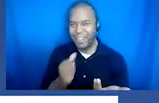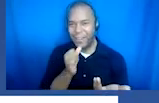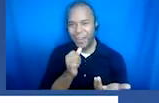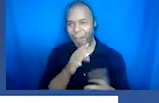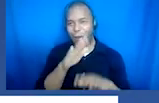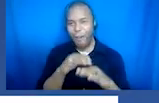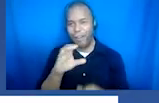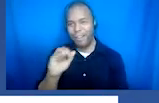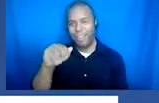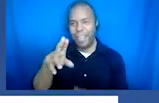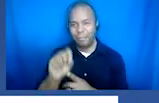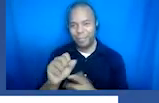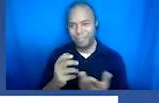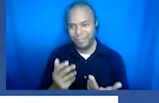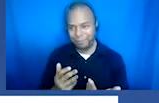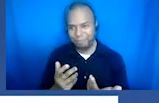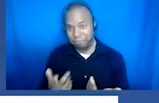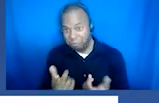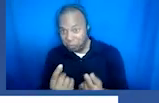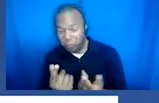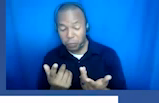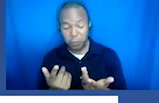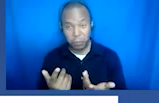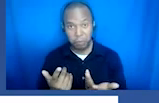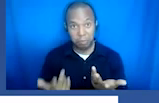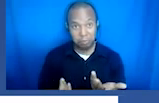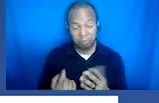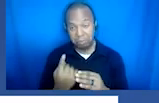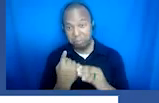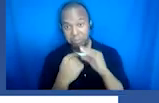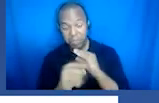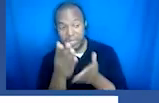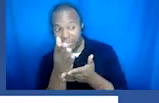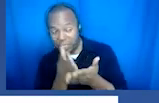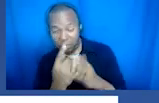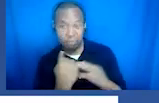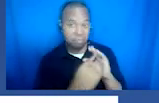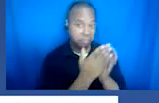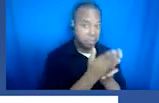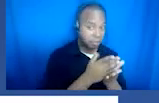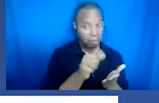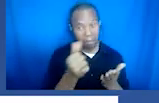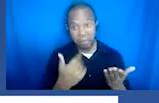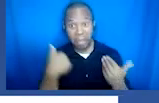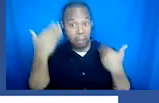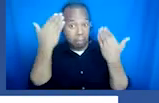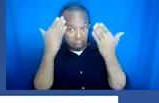either about what do you do? Do you want to message them separately? Do you just curtail your messages to a certain way? I don't know.